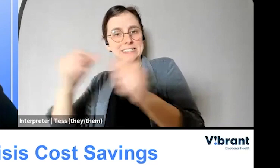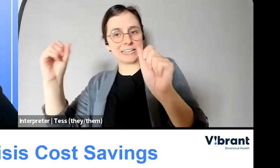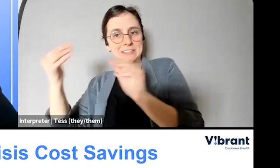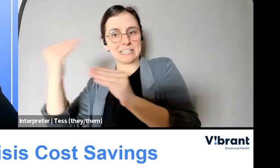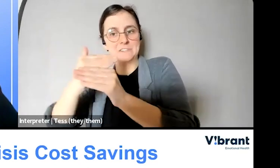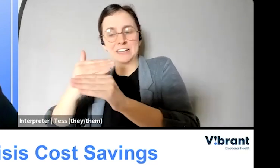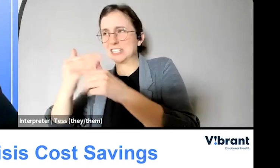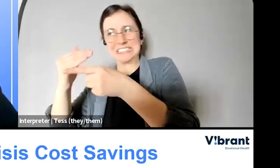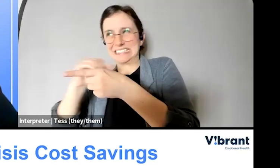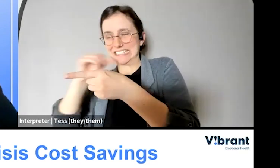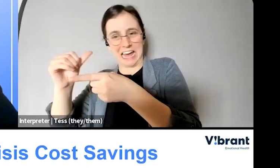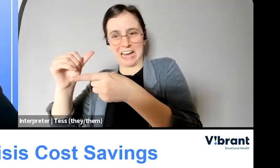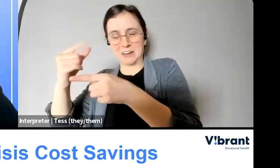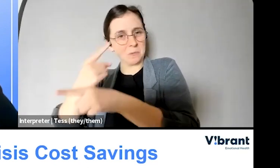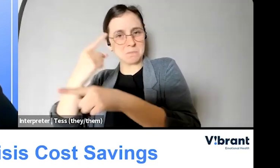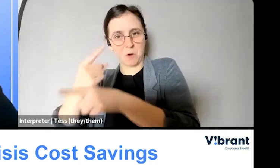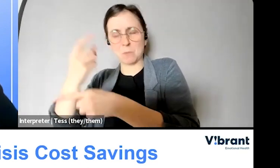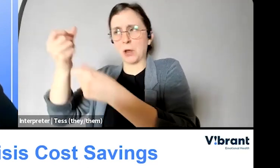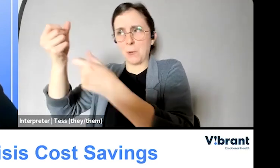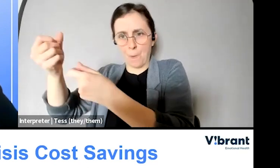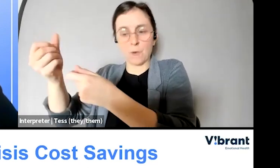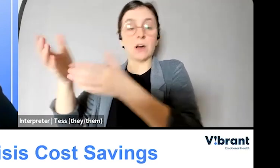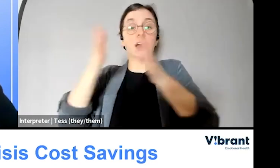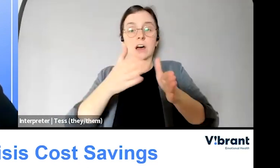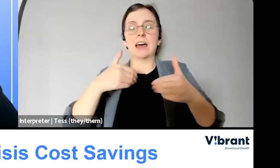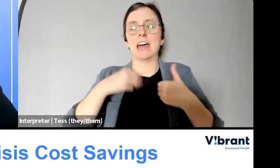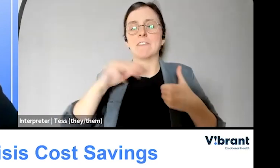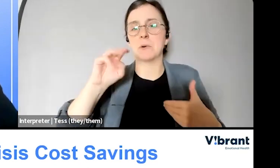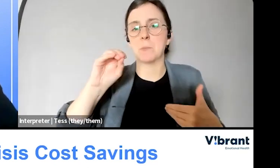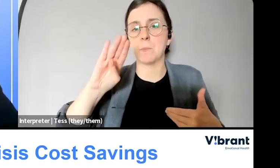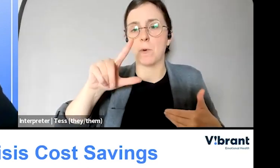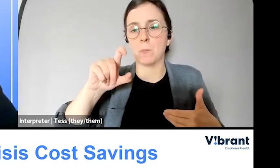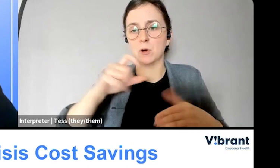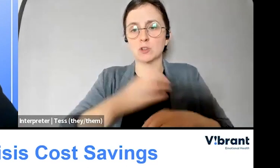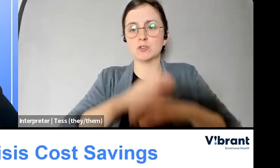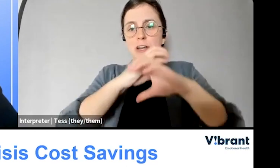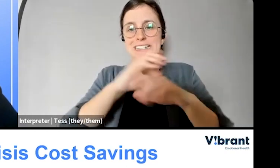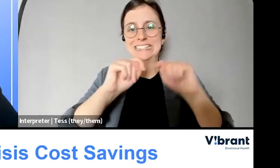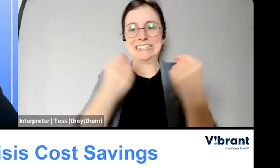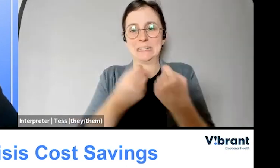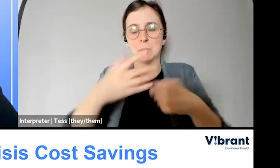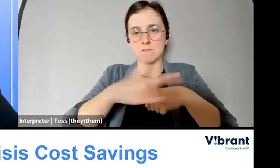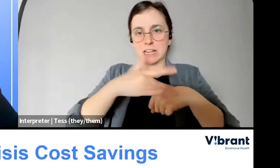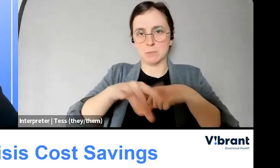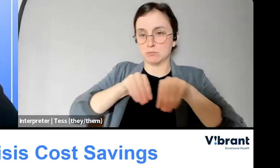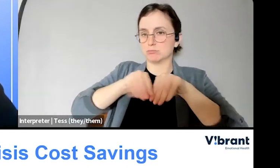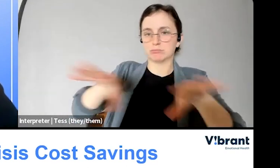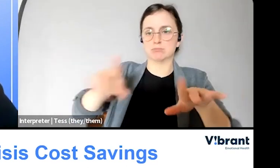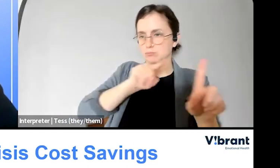not be appropriate, having mobile crisis teams sent out. Again, majority of our